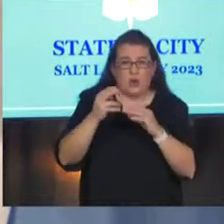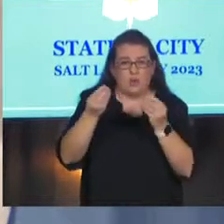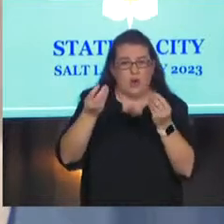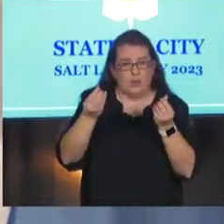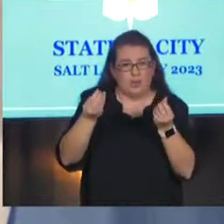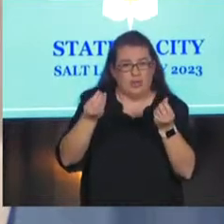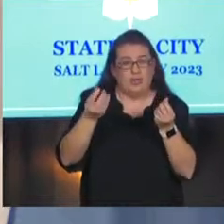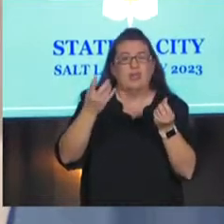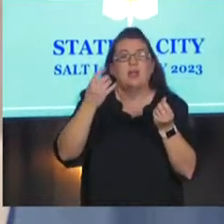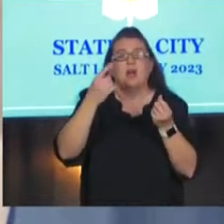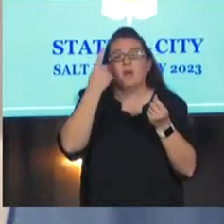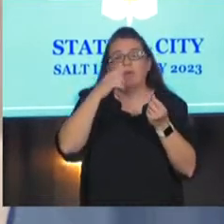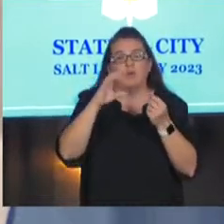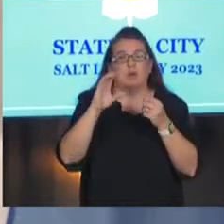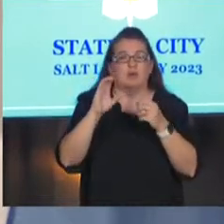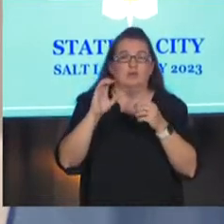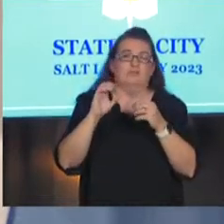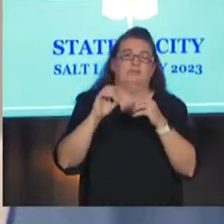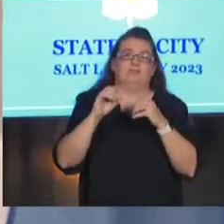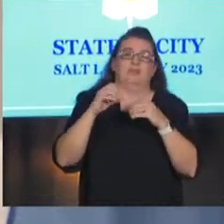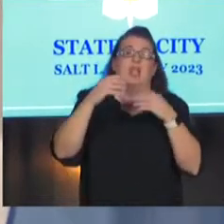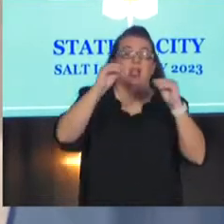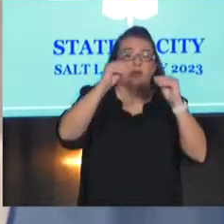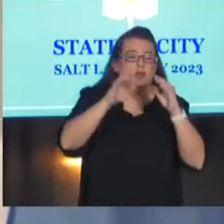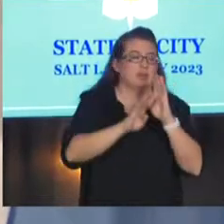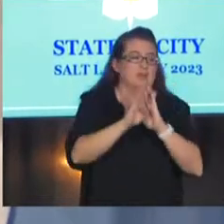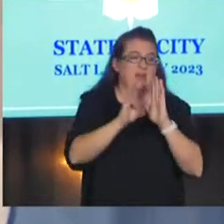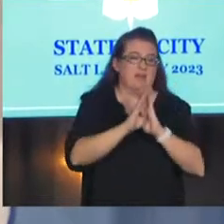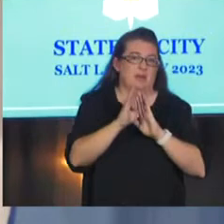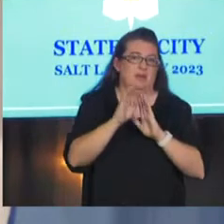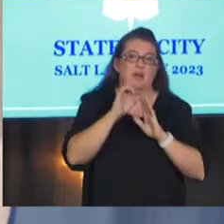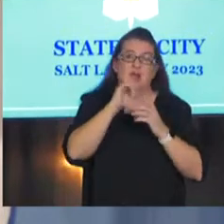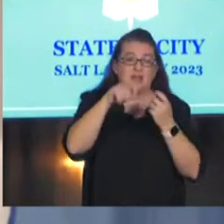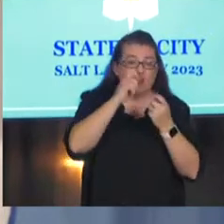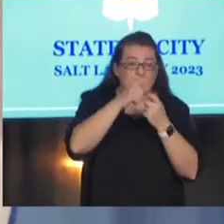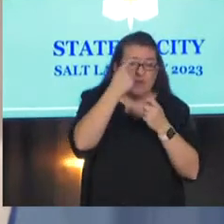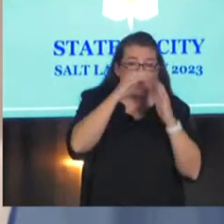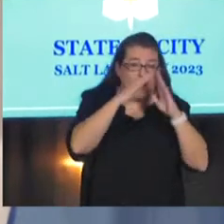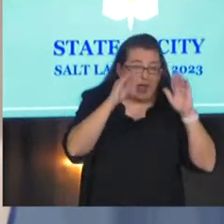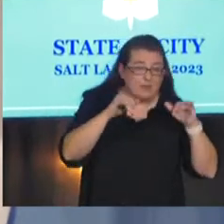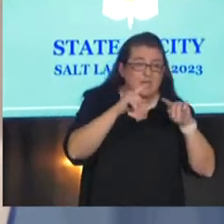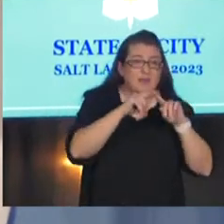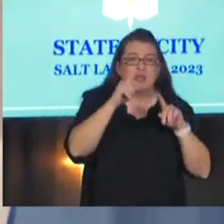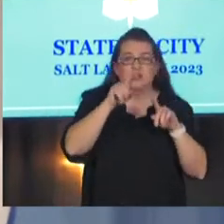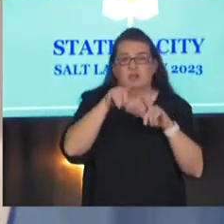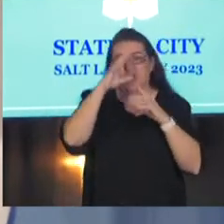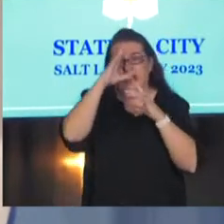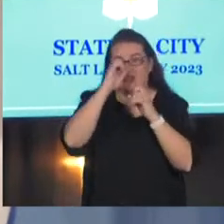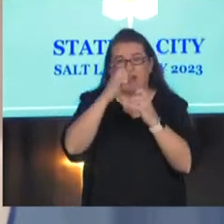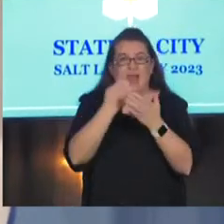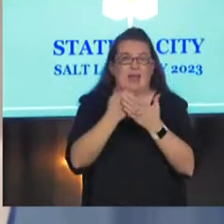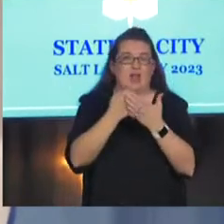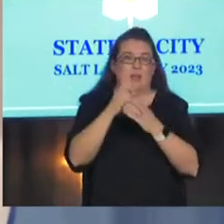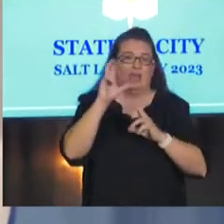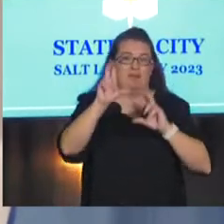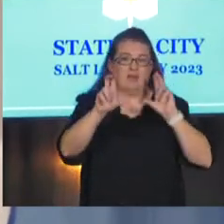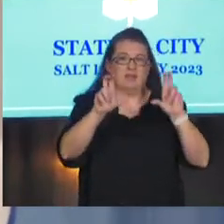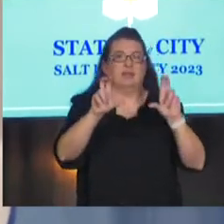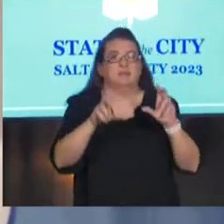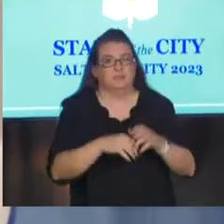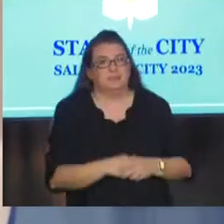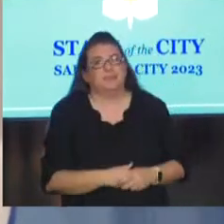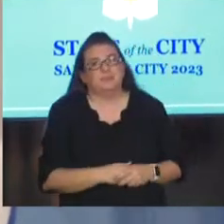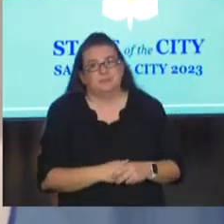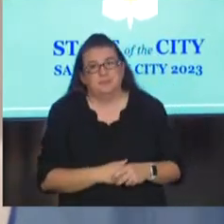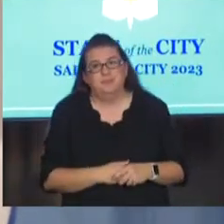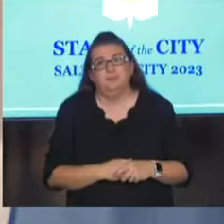West Side for commercial development, not exclusively for housing, but to attract economic investment.